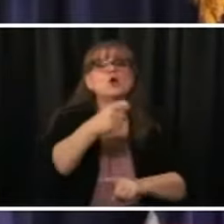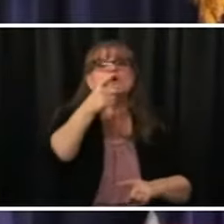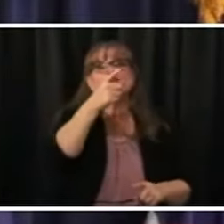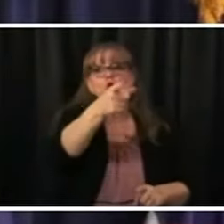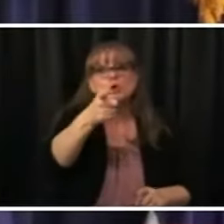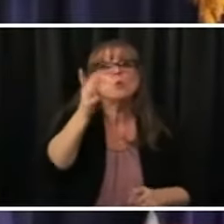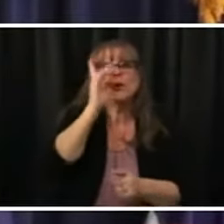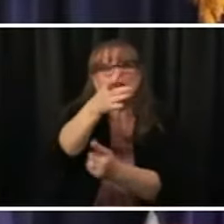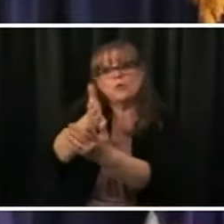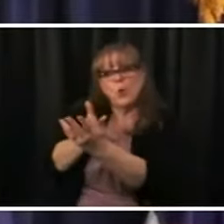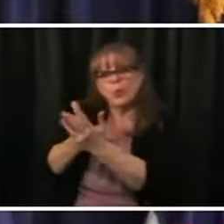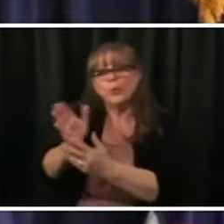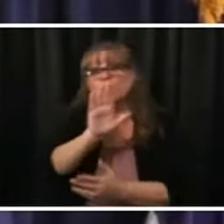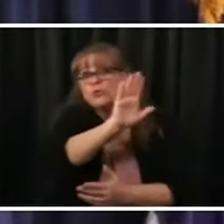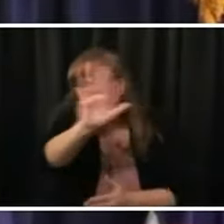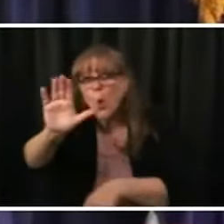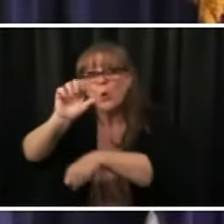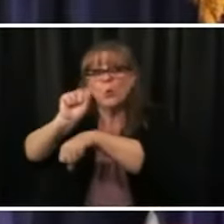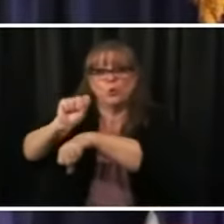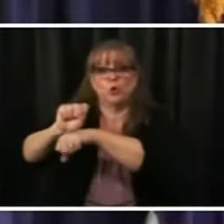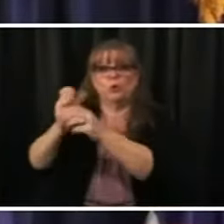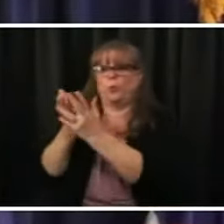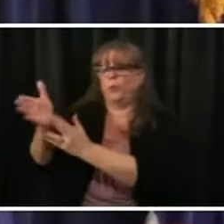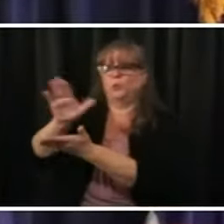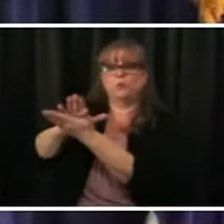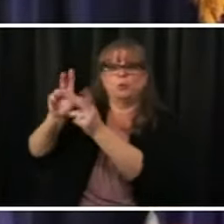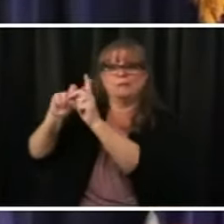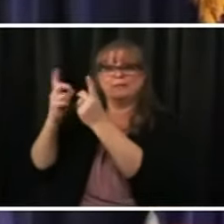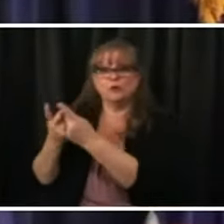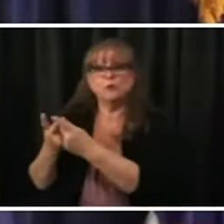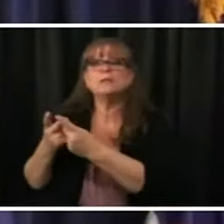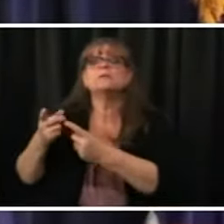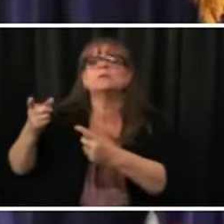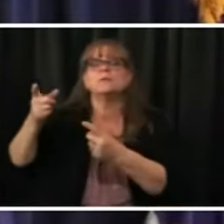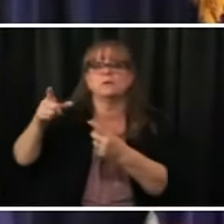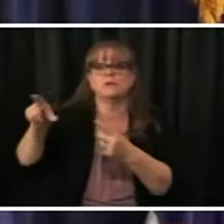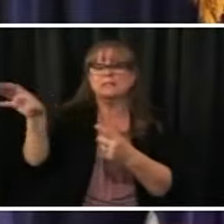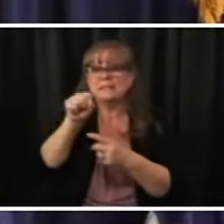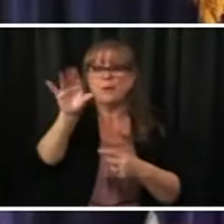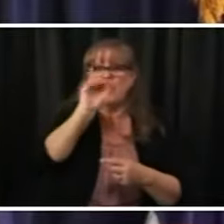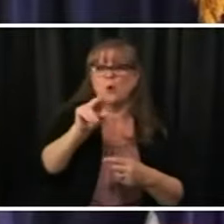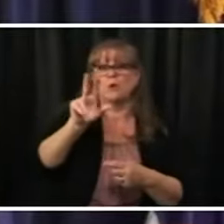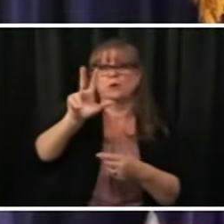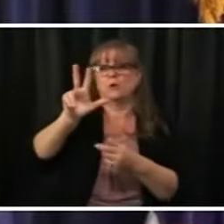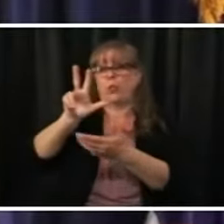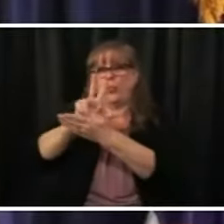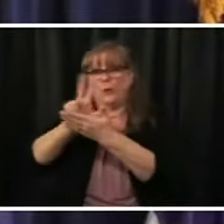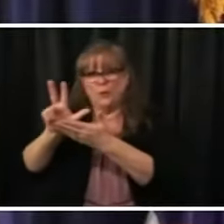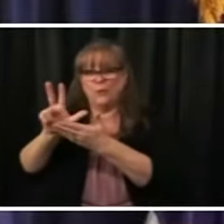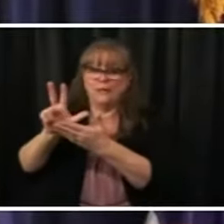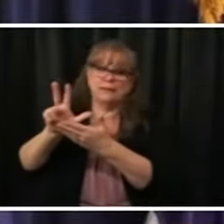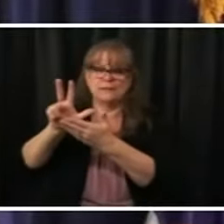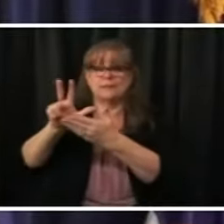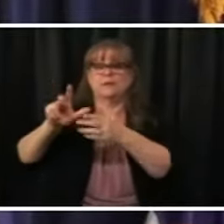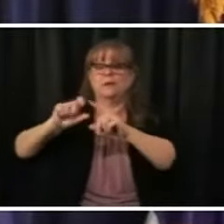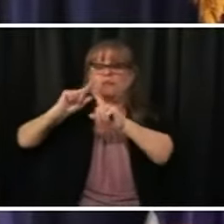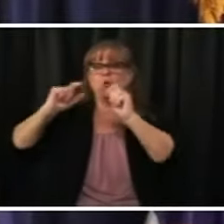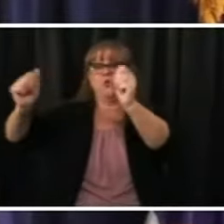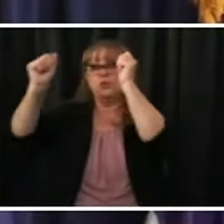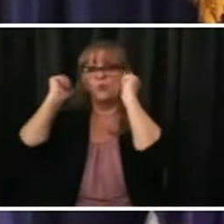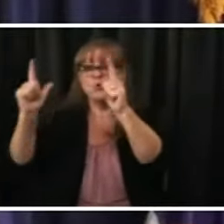And that's over a 3-week period. That just started. And our educators will get vaccinated in the next 3